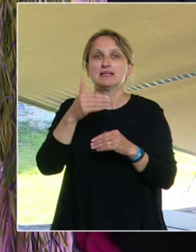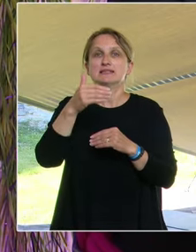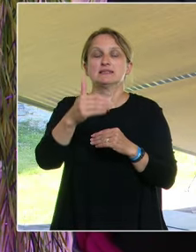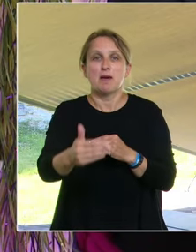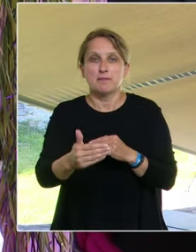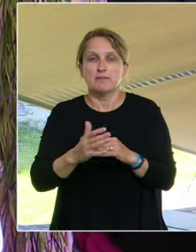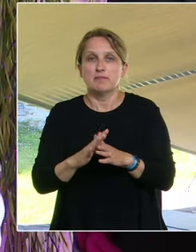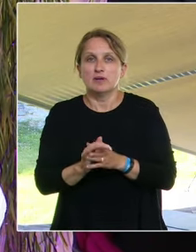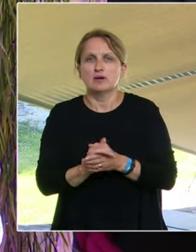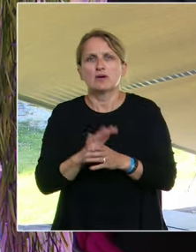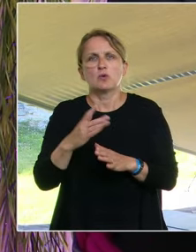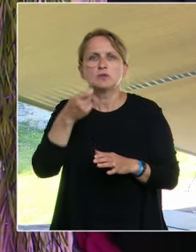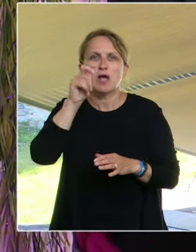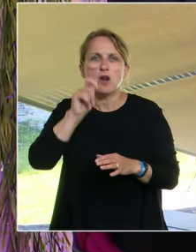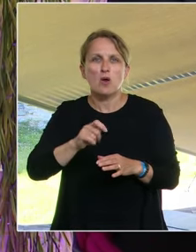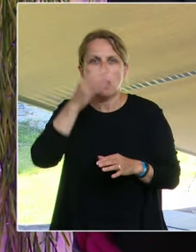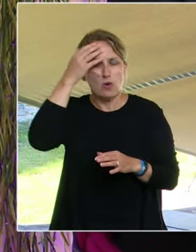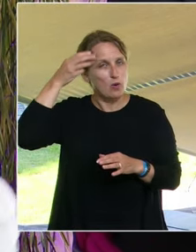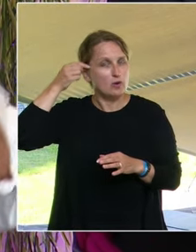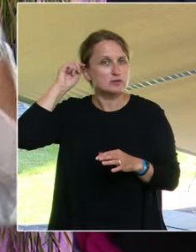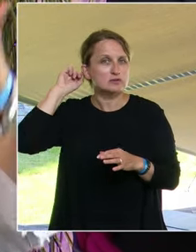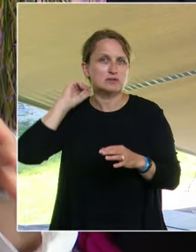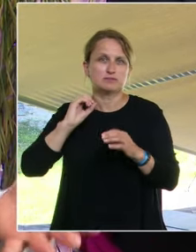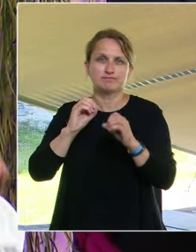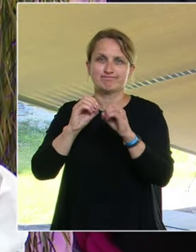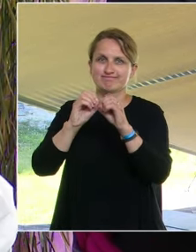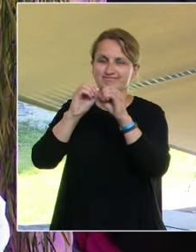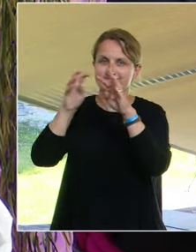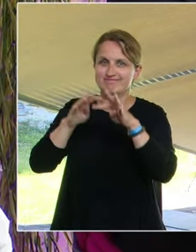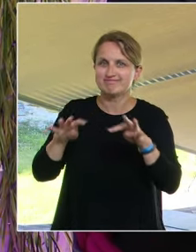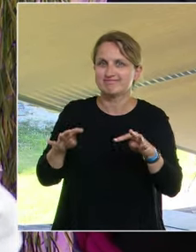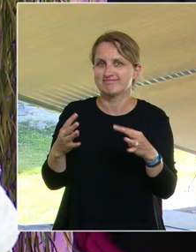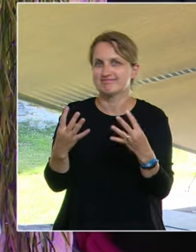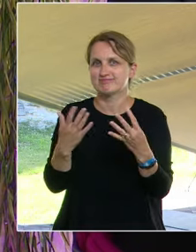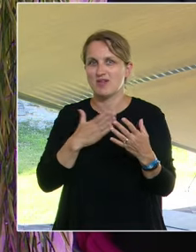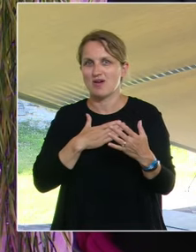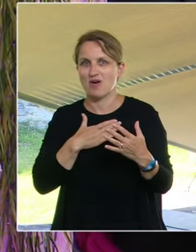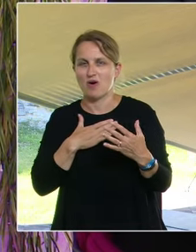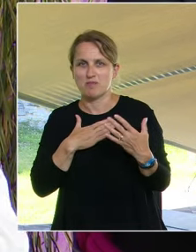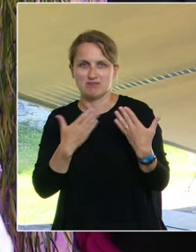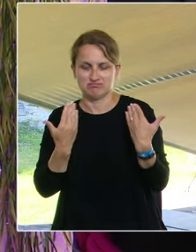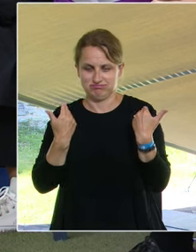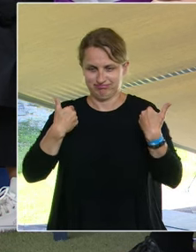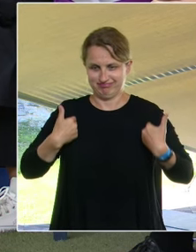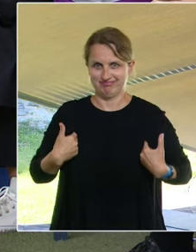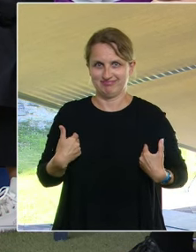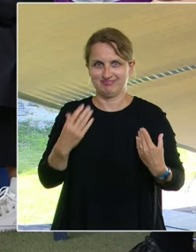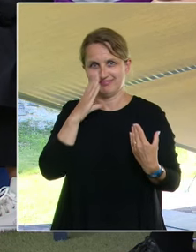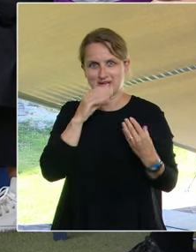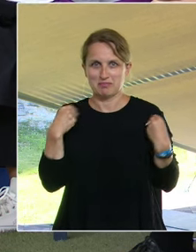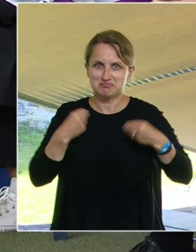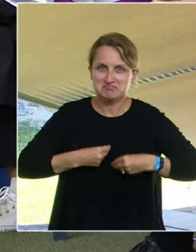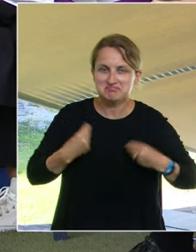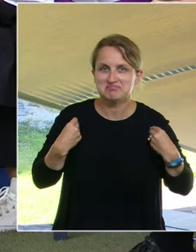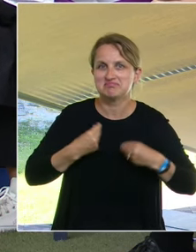create a so-called avatar in the metaverse, so it's like a figure that you can dress and so on. Maybe it's